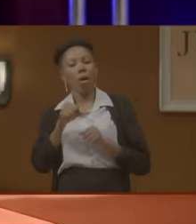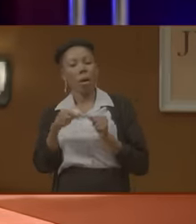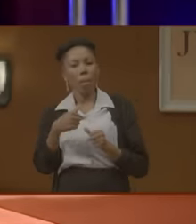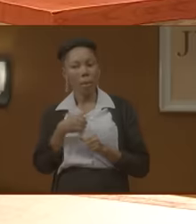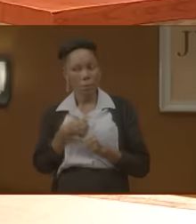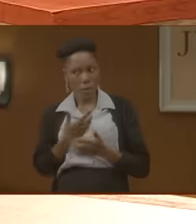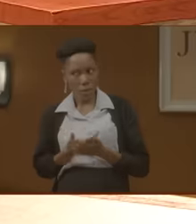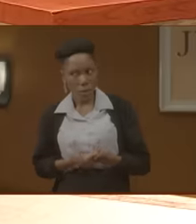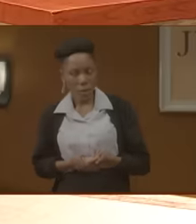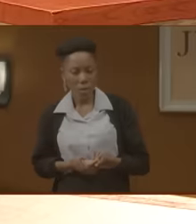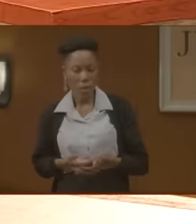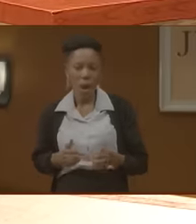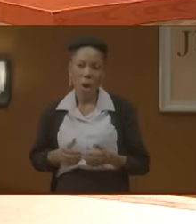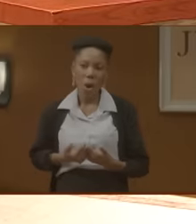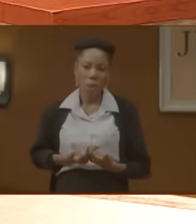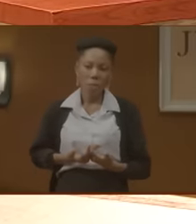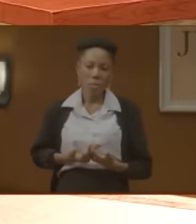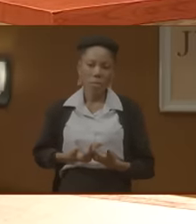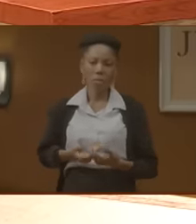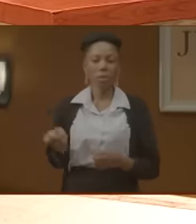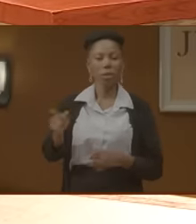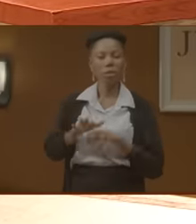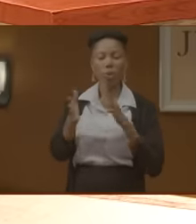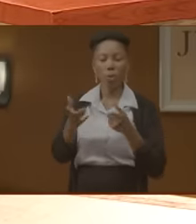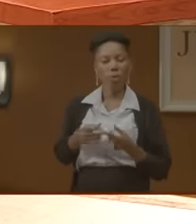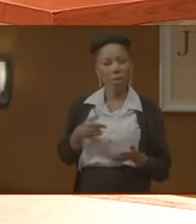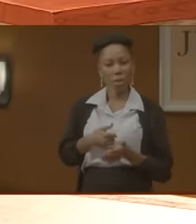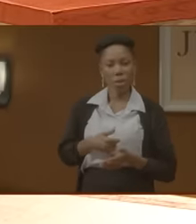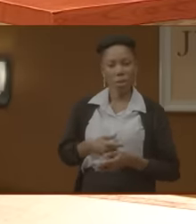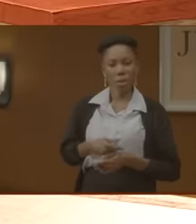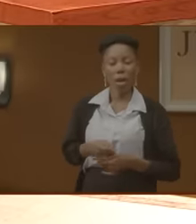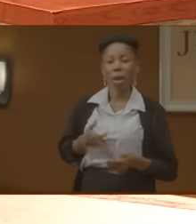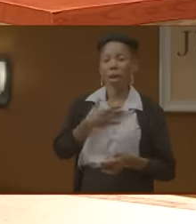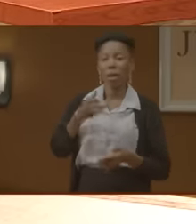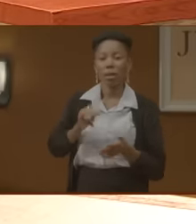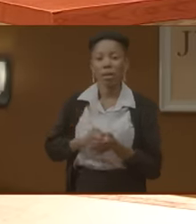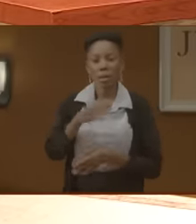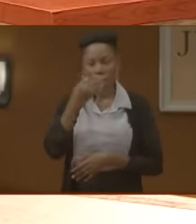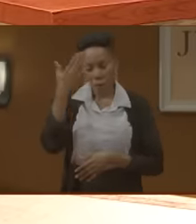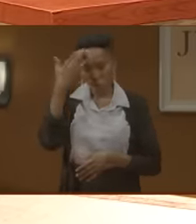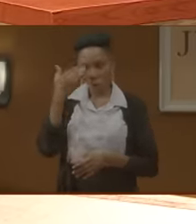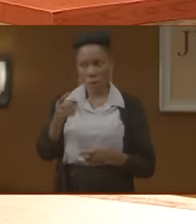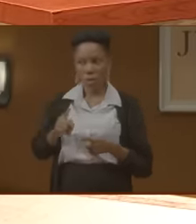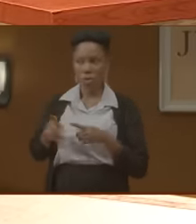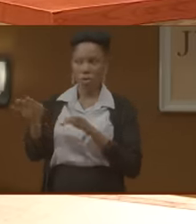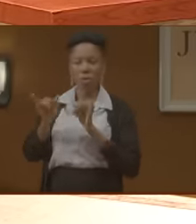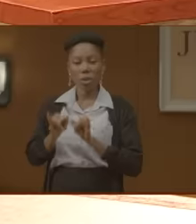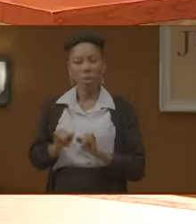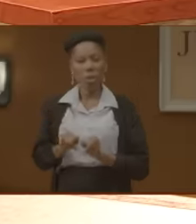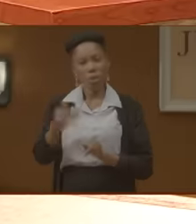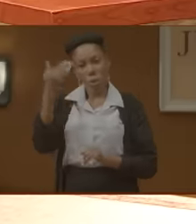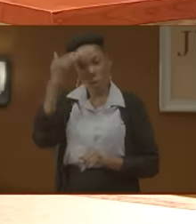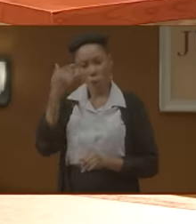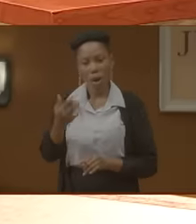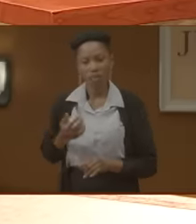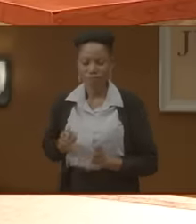that the wife... But I just don't let it get into my head. And I just kept on. And that's even what gave me courage to stay, because I felt